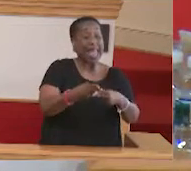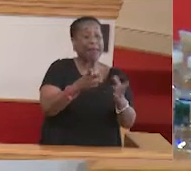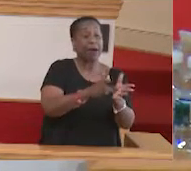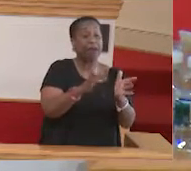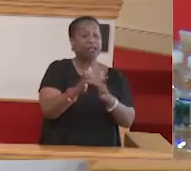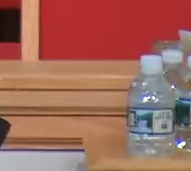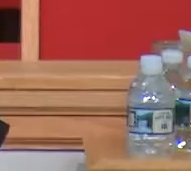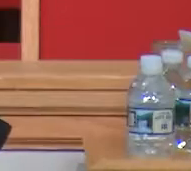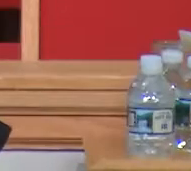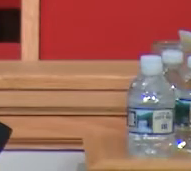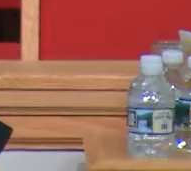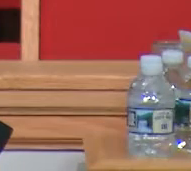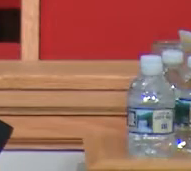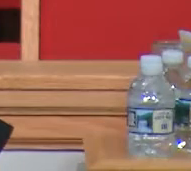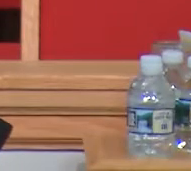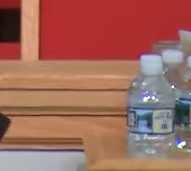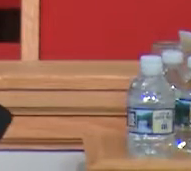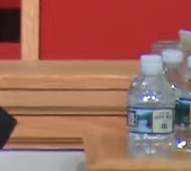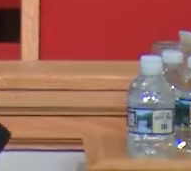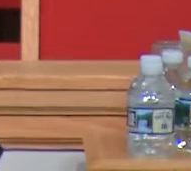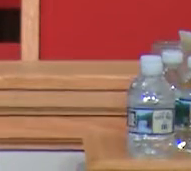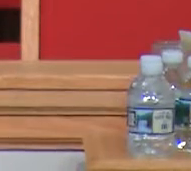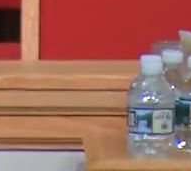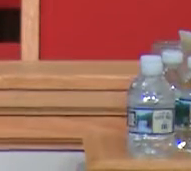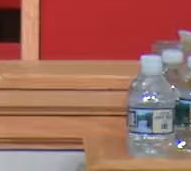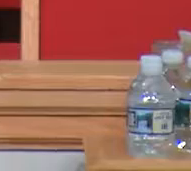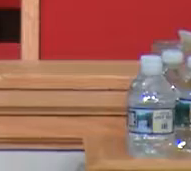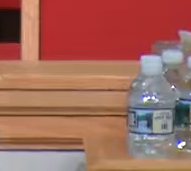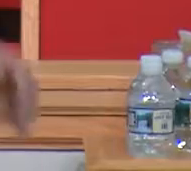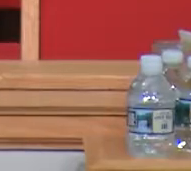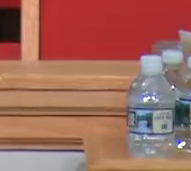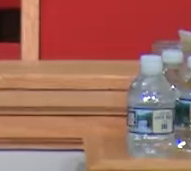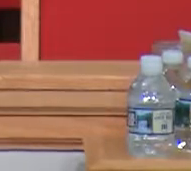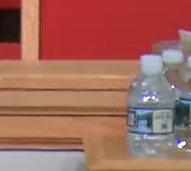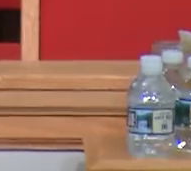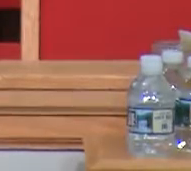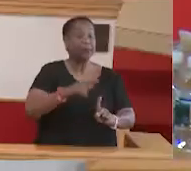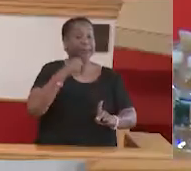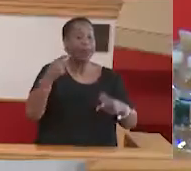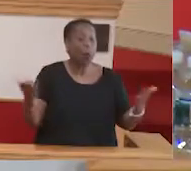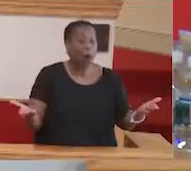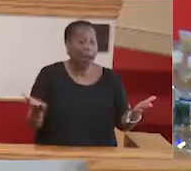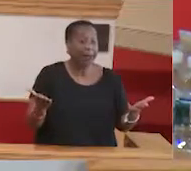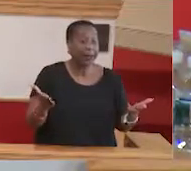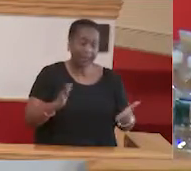Jesus Christ, we pray. And all of God's people said together,